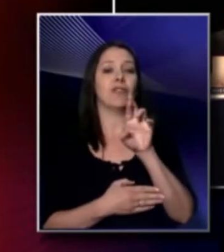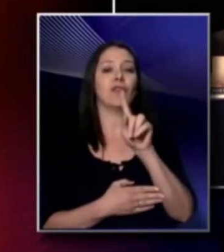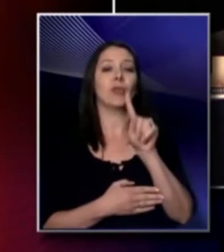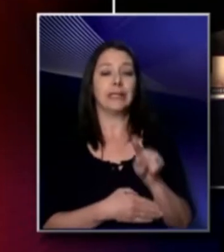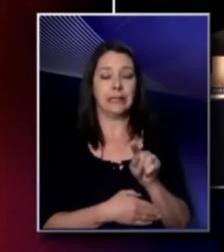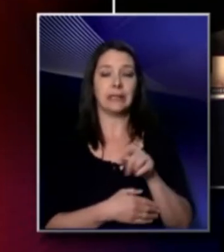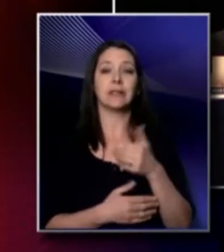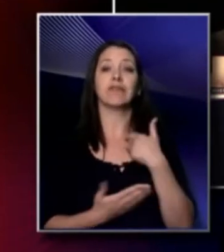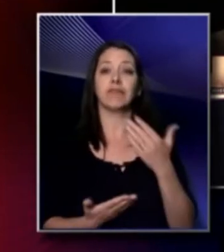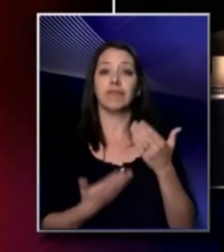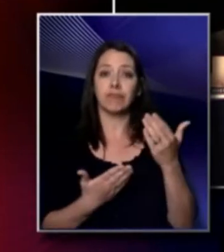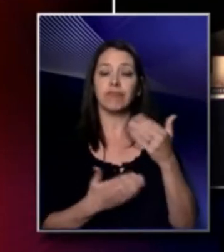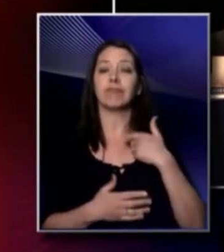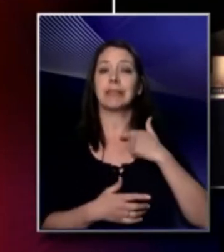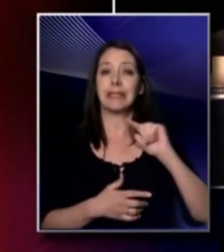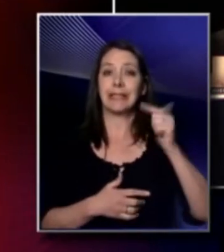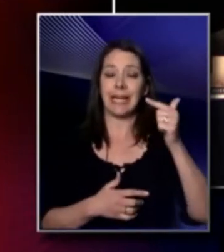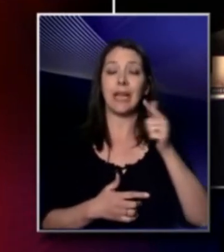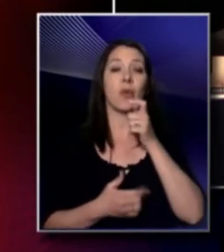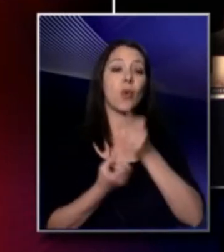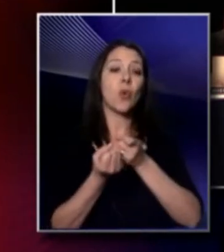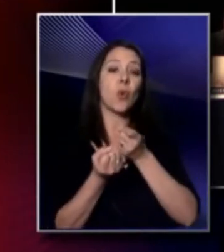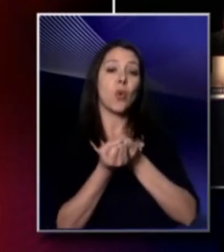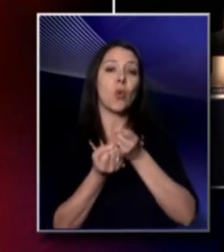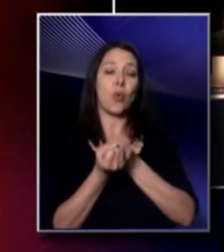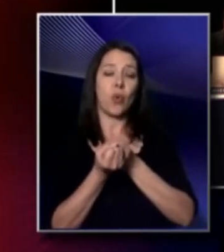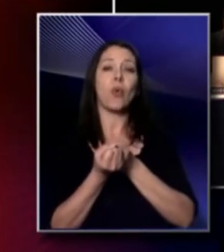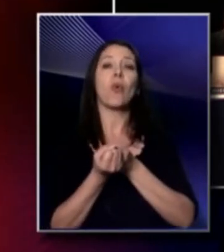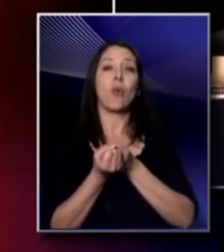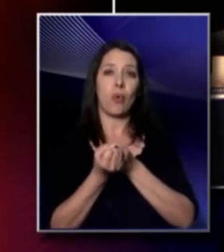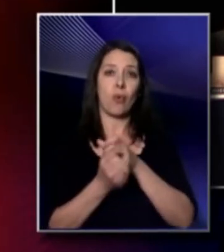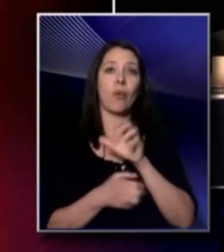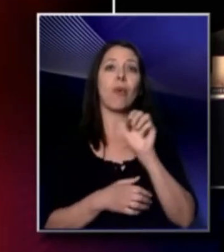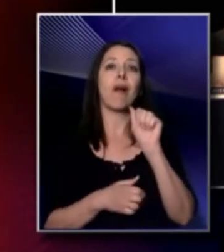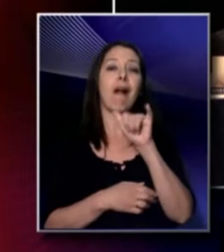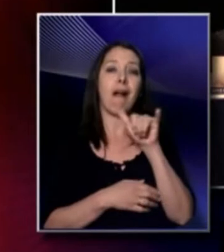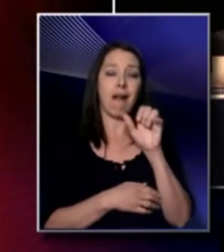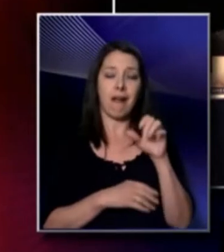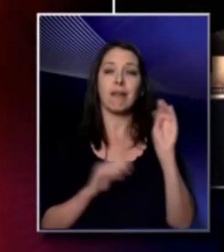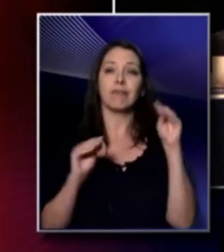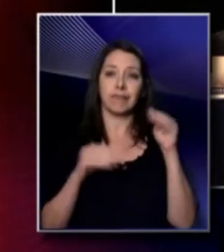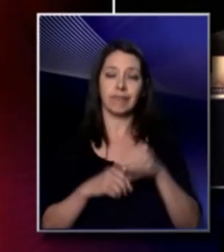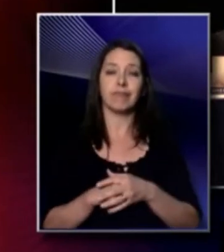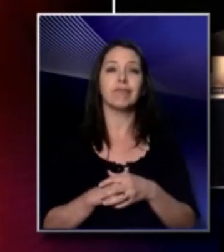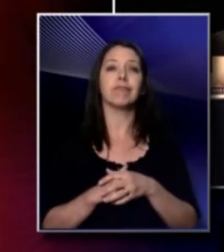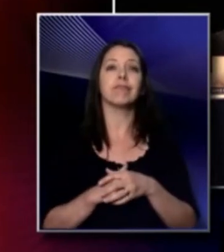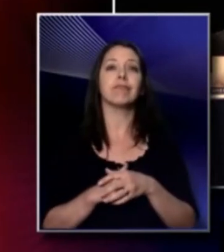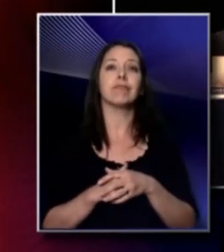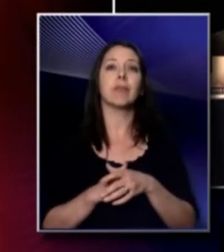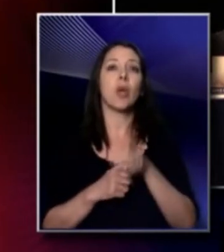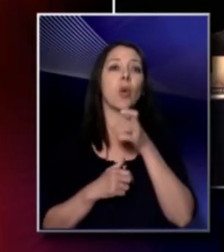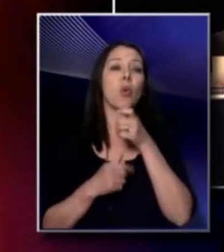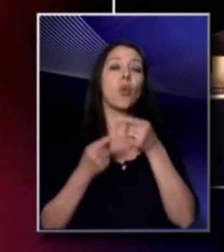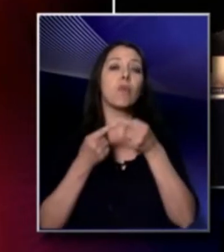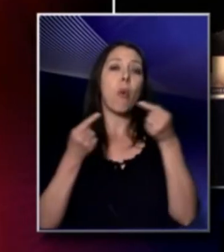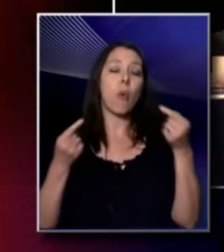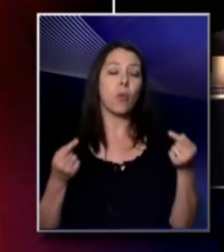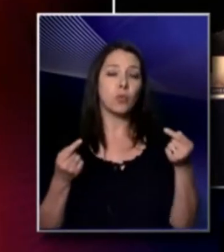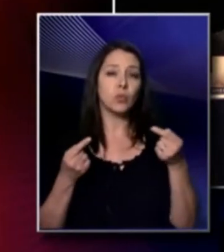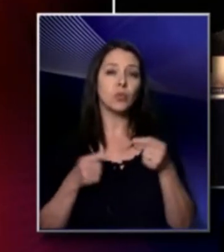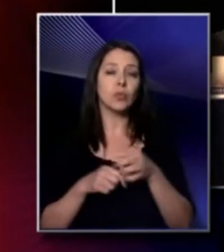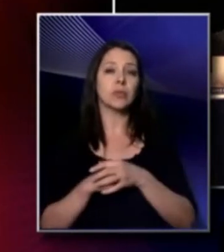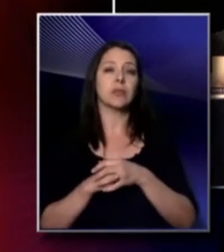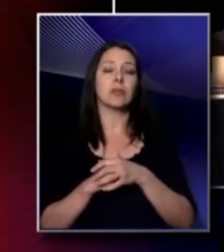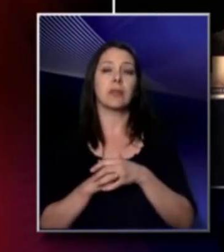second. All in favor, say aye. Aye. Opposed?